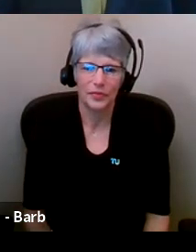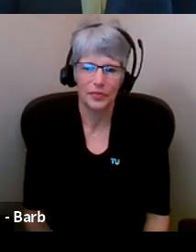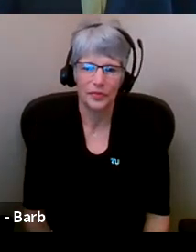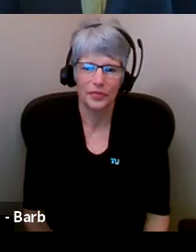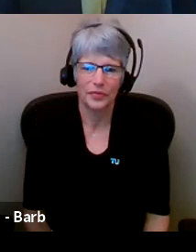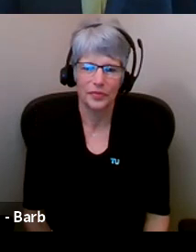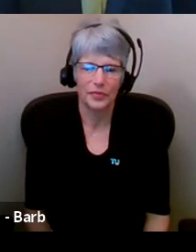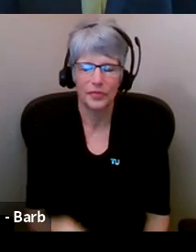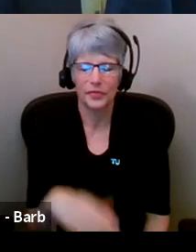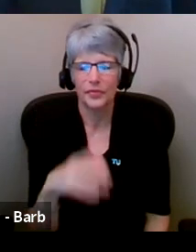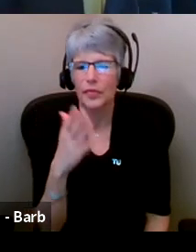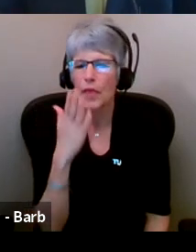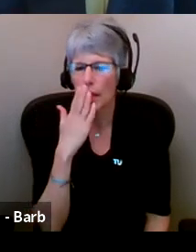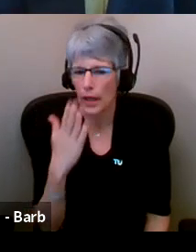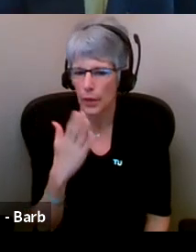Thank you.